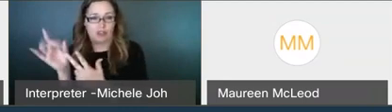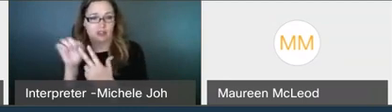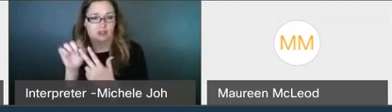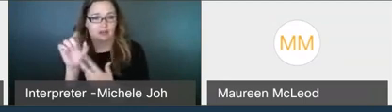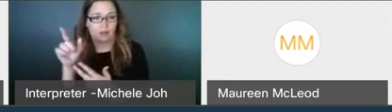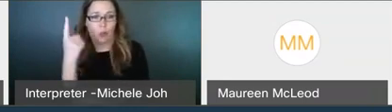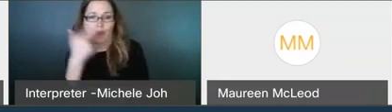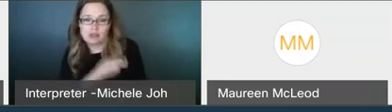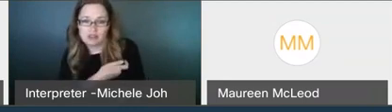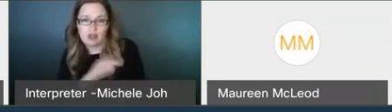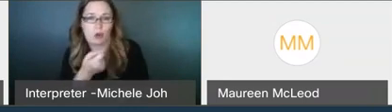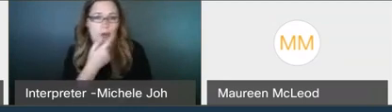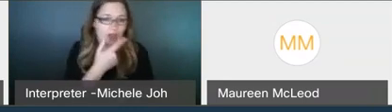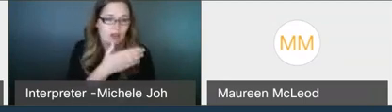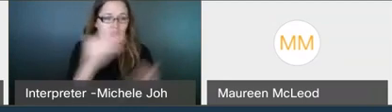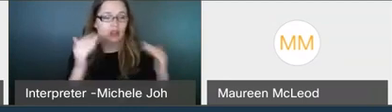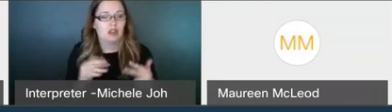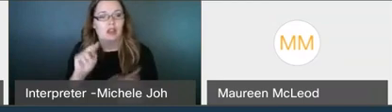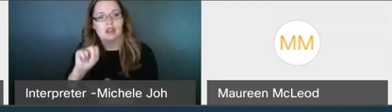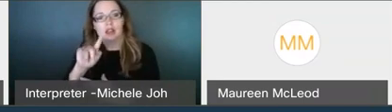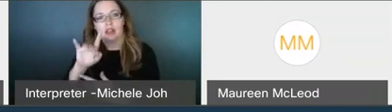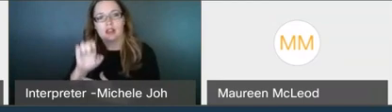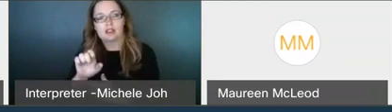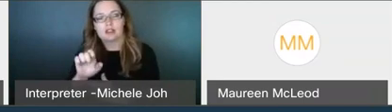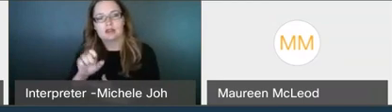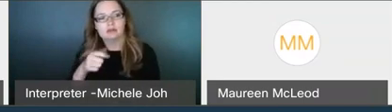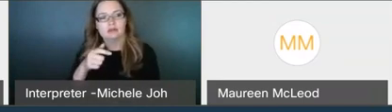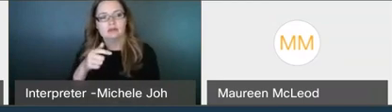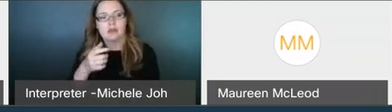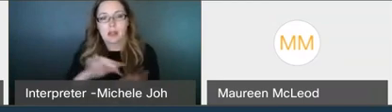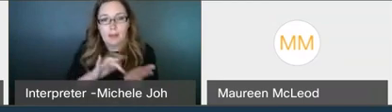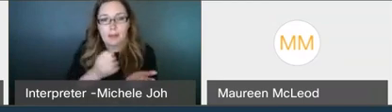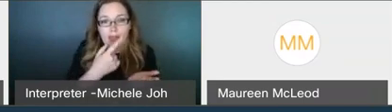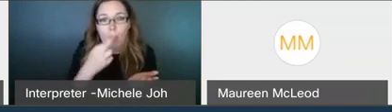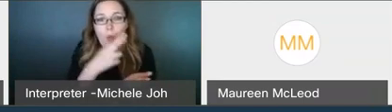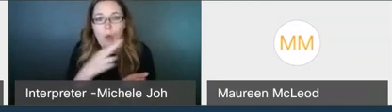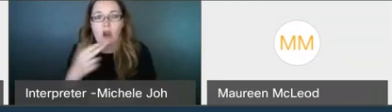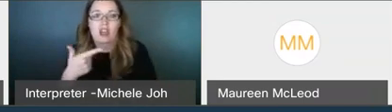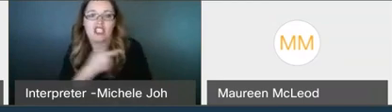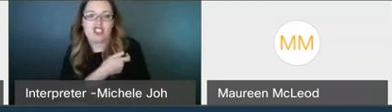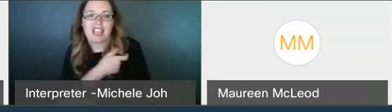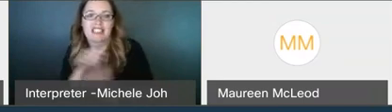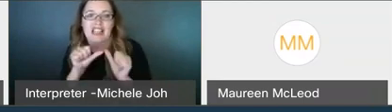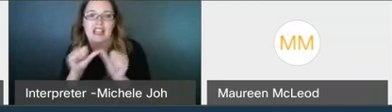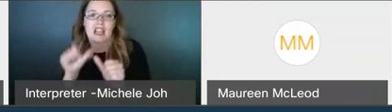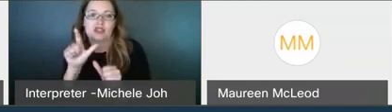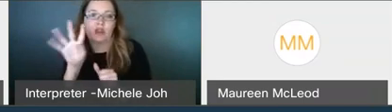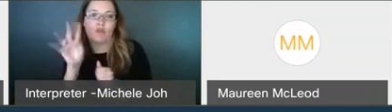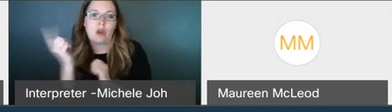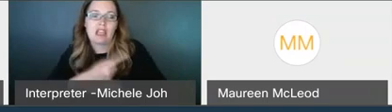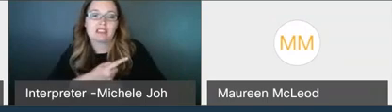pill form, or it's available in a 28-day injection. And I'm going to talk about each one of these medications specifically right